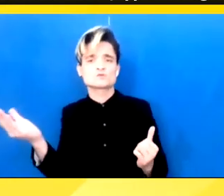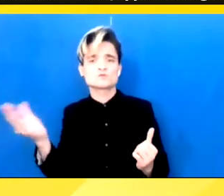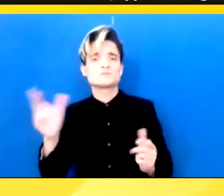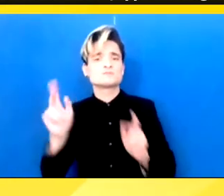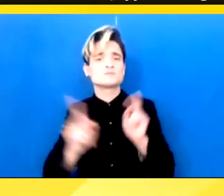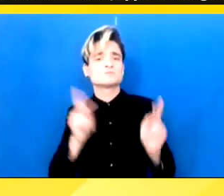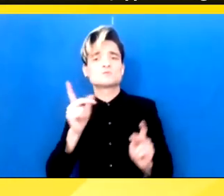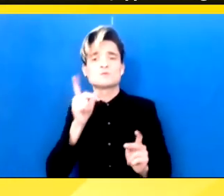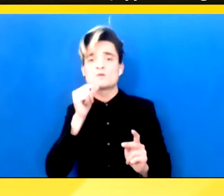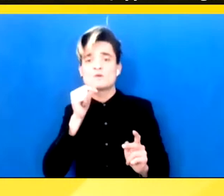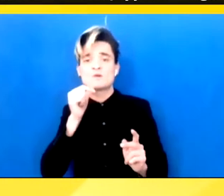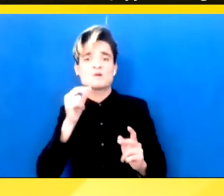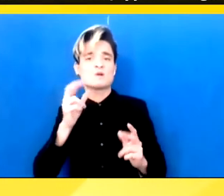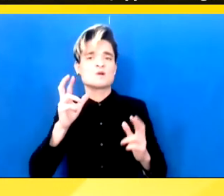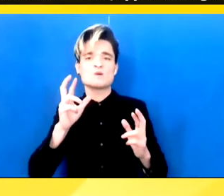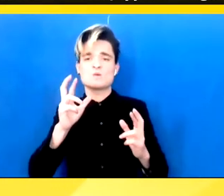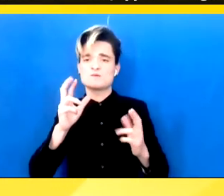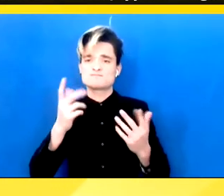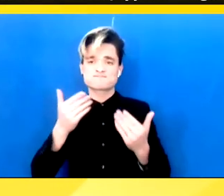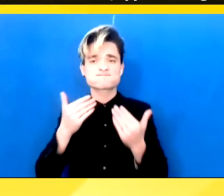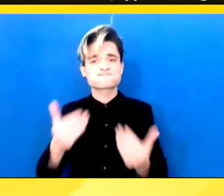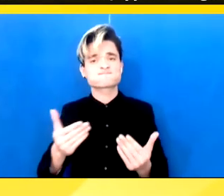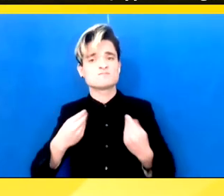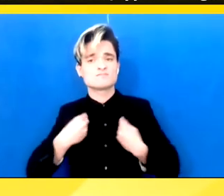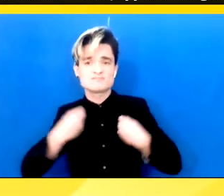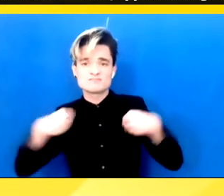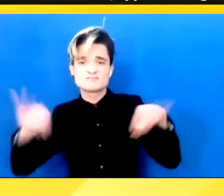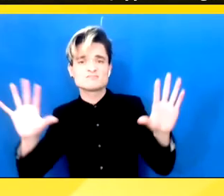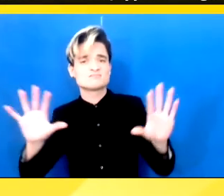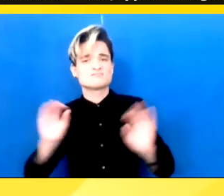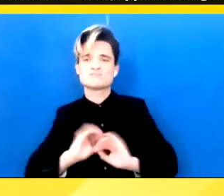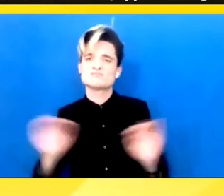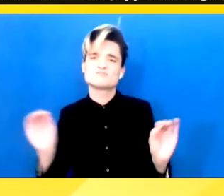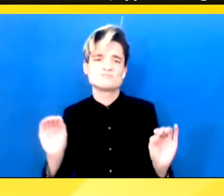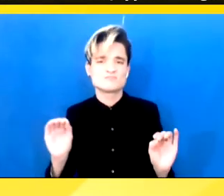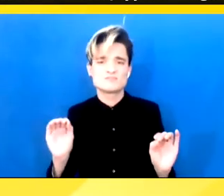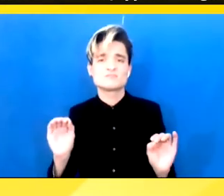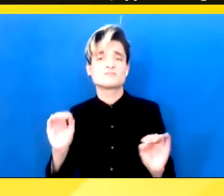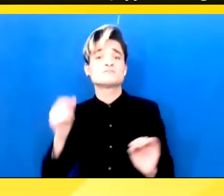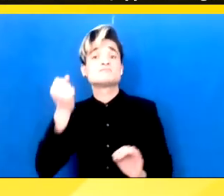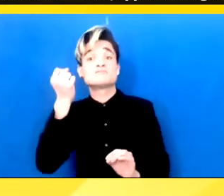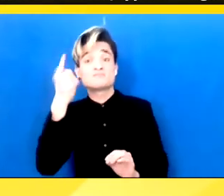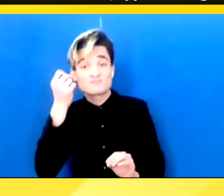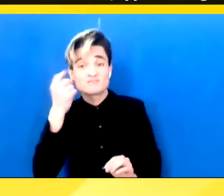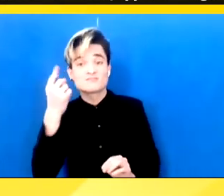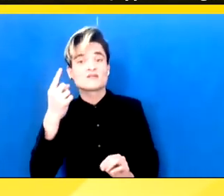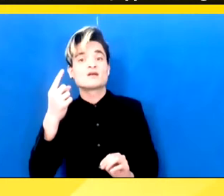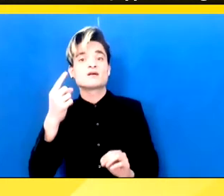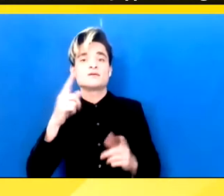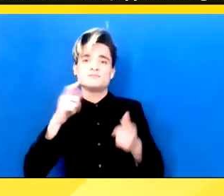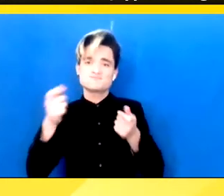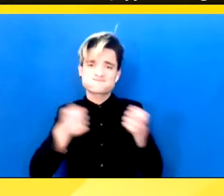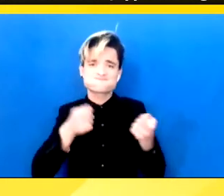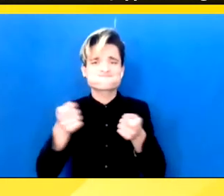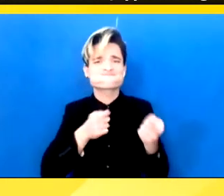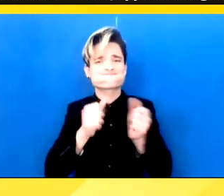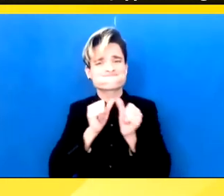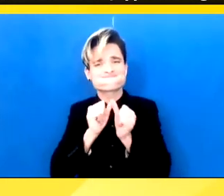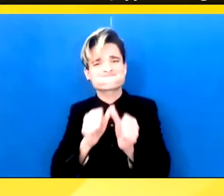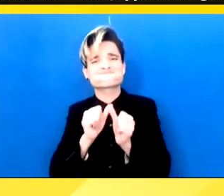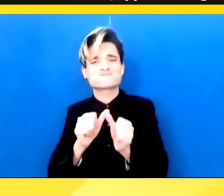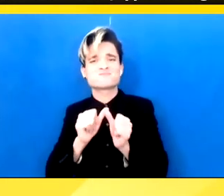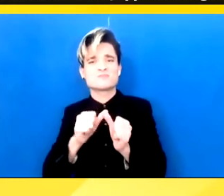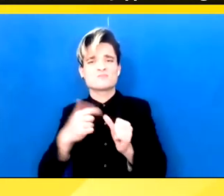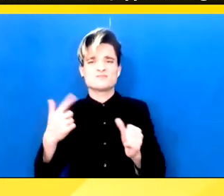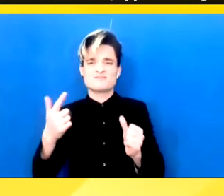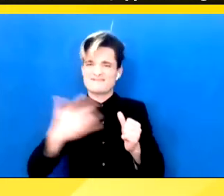the pandemic, have understood that everything that we were dealing with in terms of gross inequality has just been exposed by